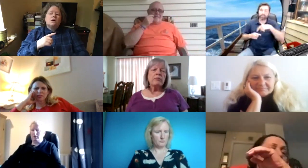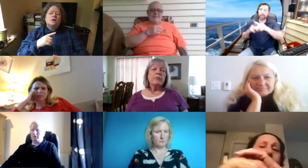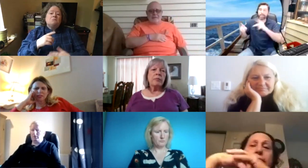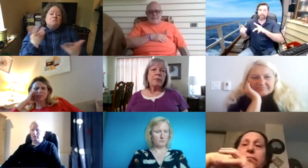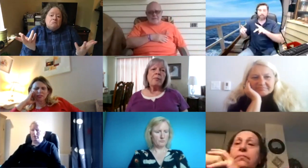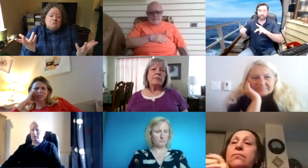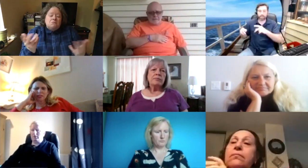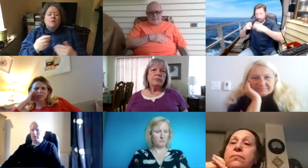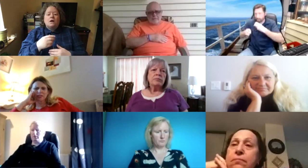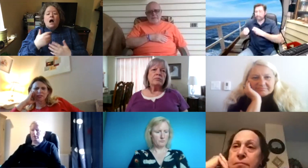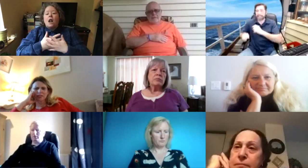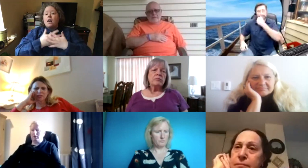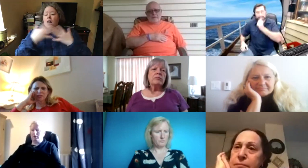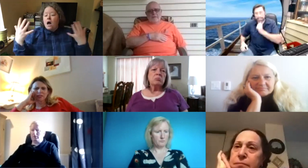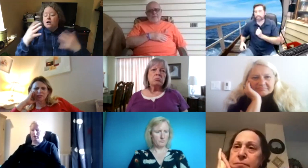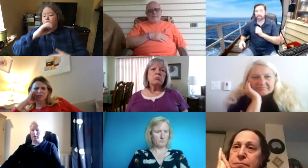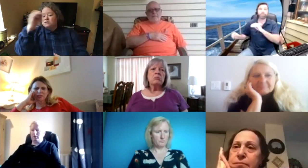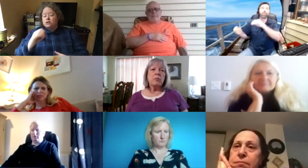UK, and South Africa.